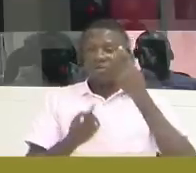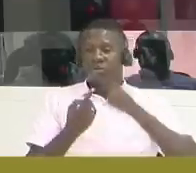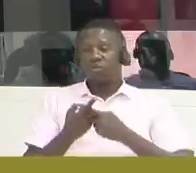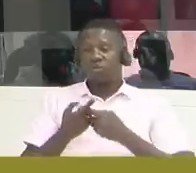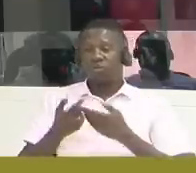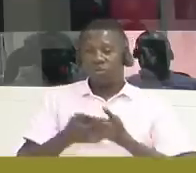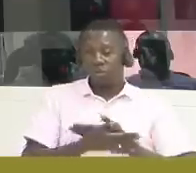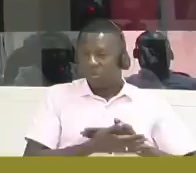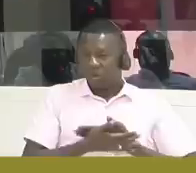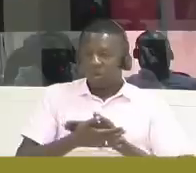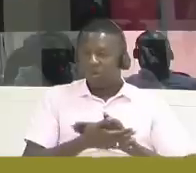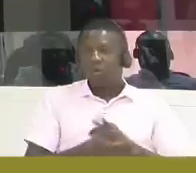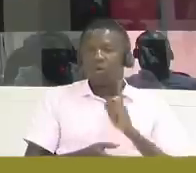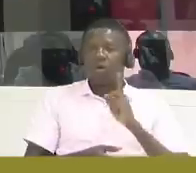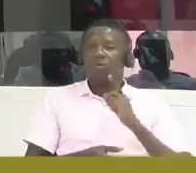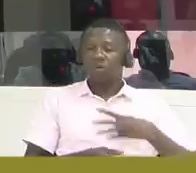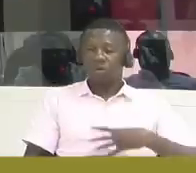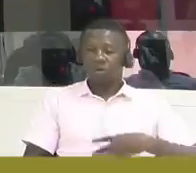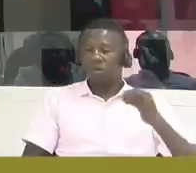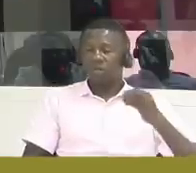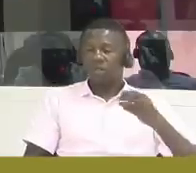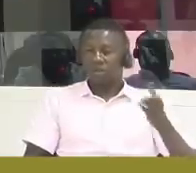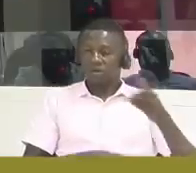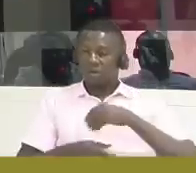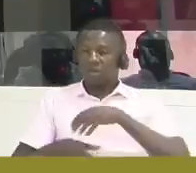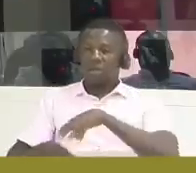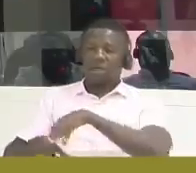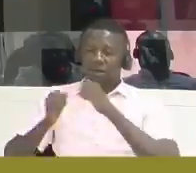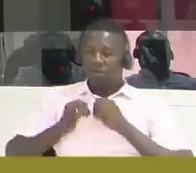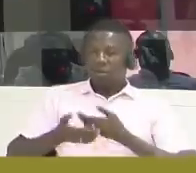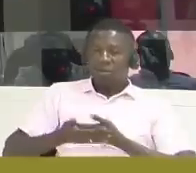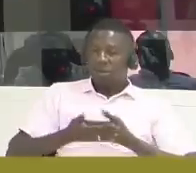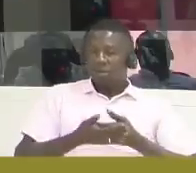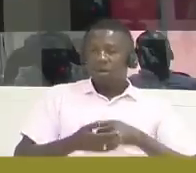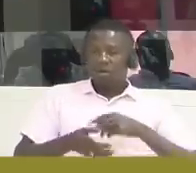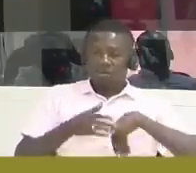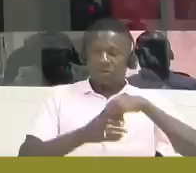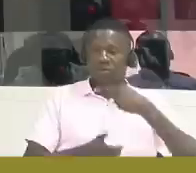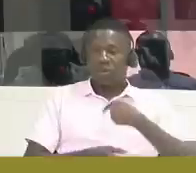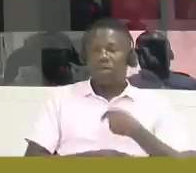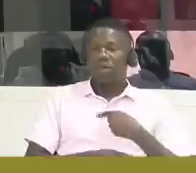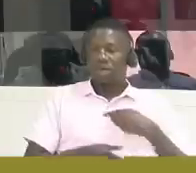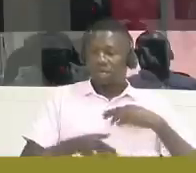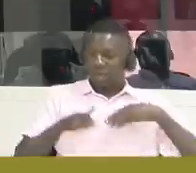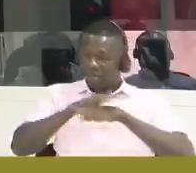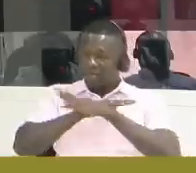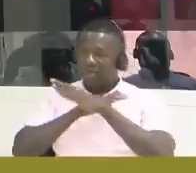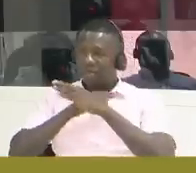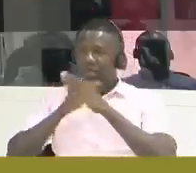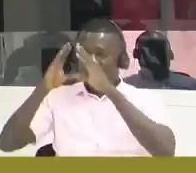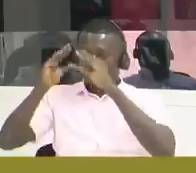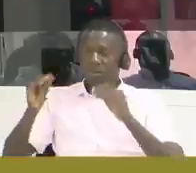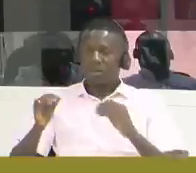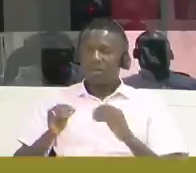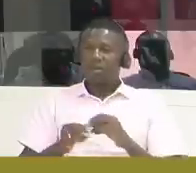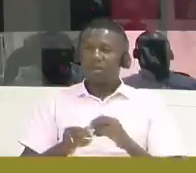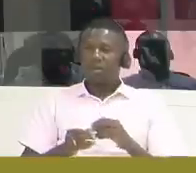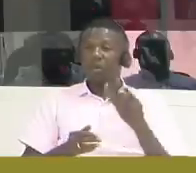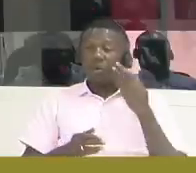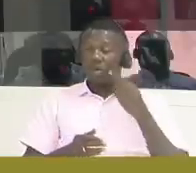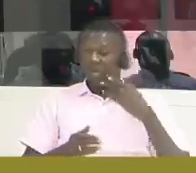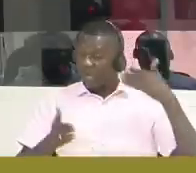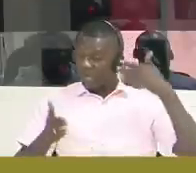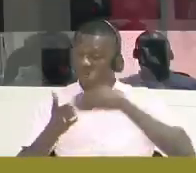baby away from me. Then they entered the house. Immediately they entered, I heard screams. They